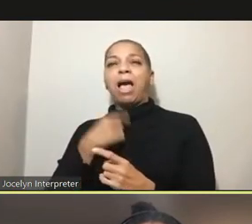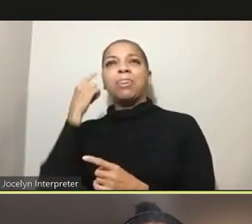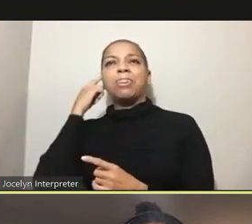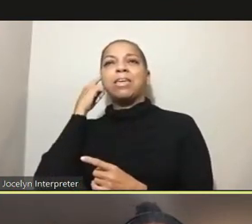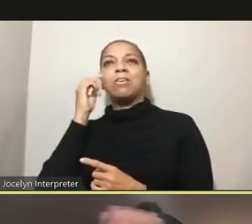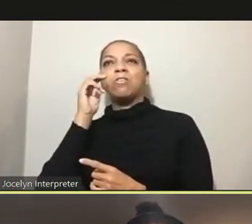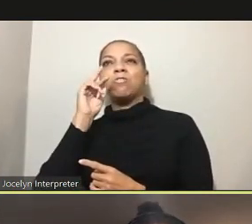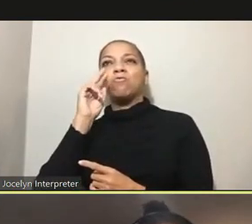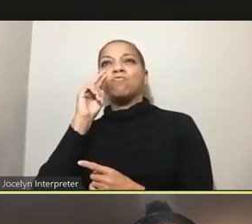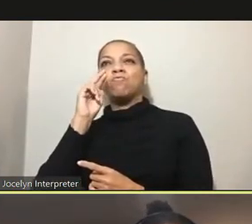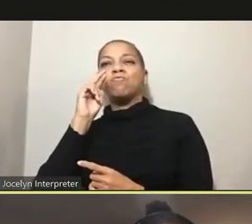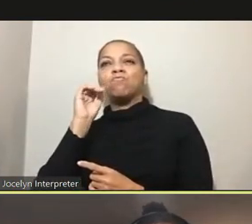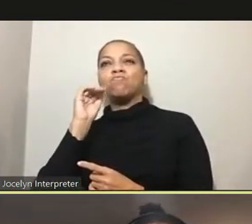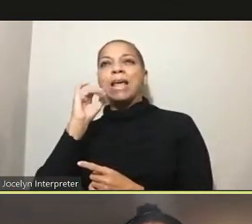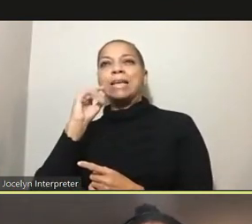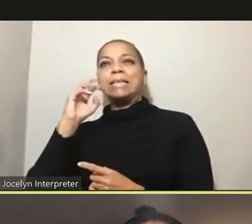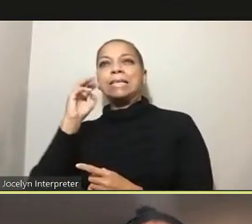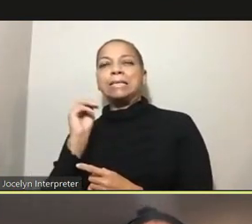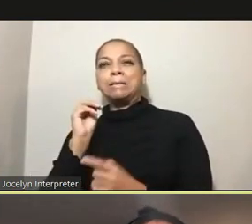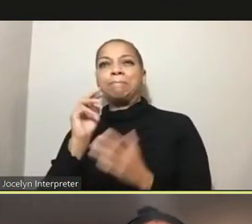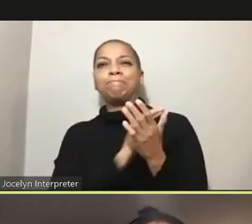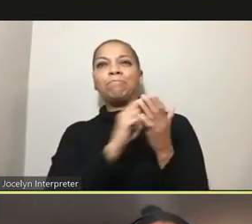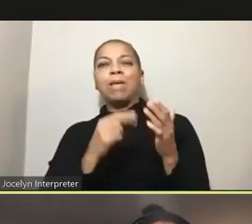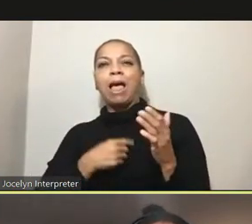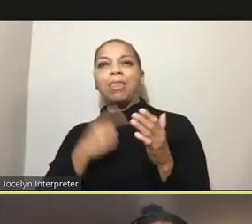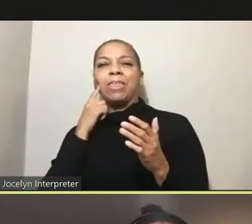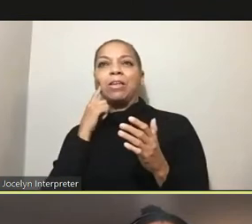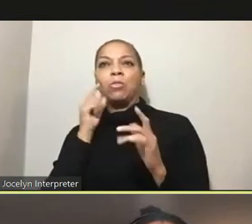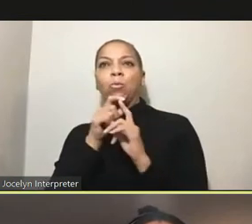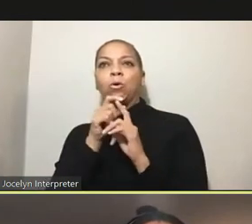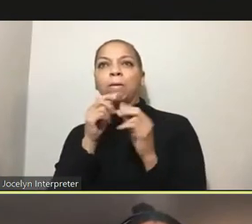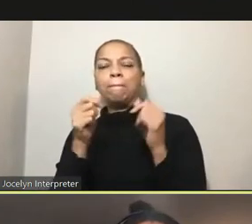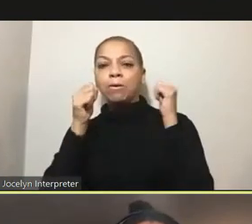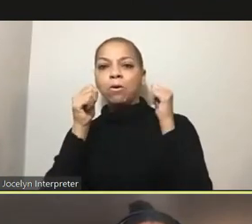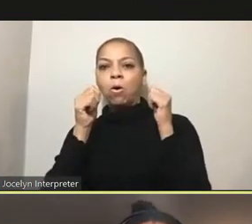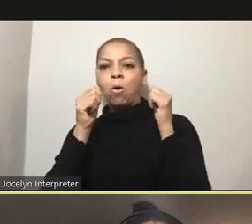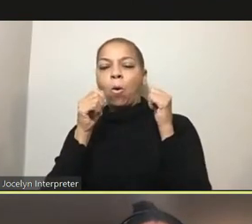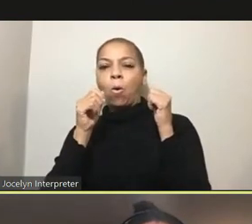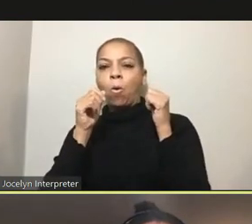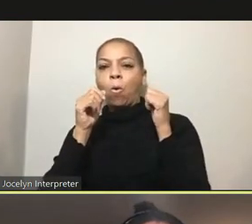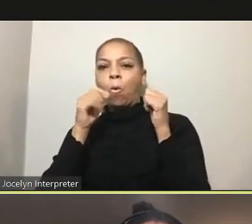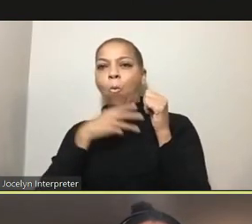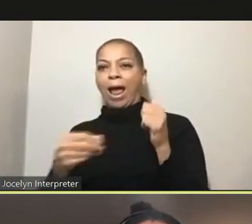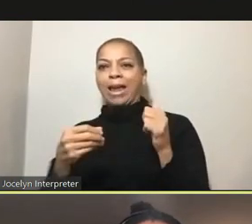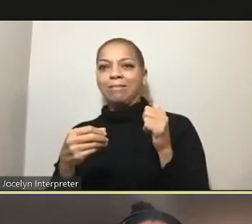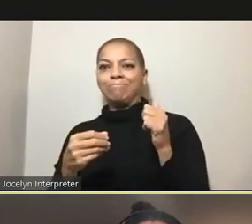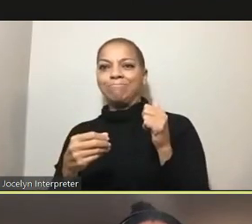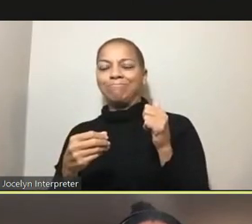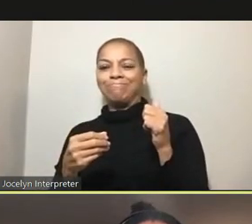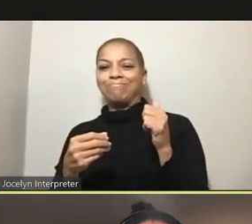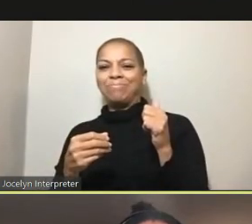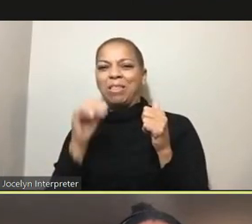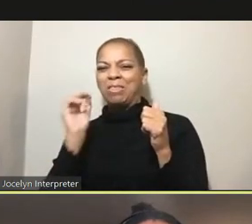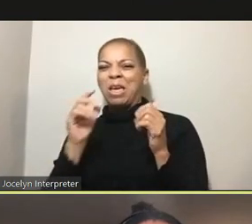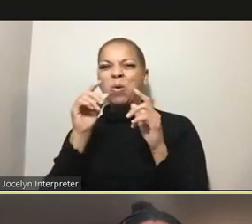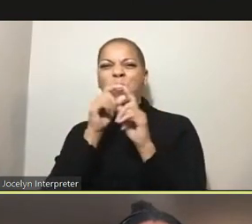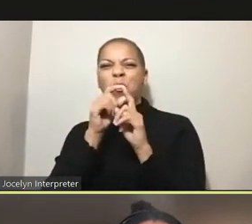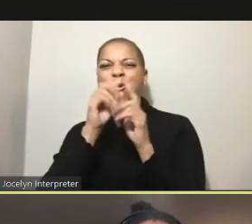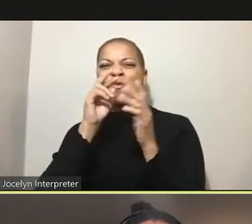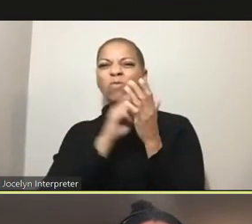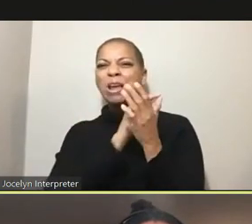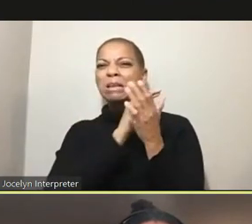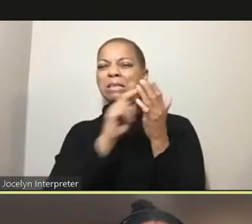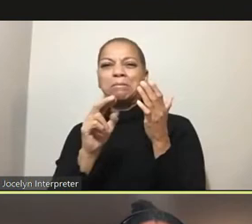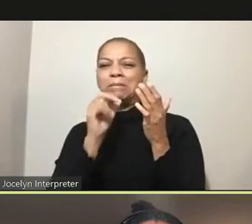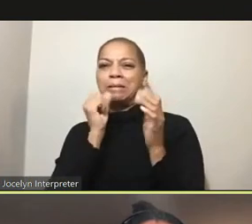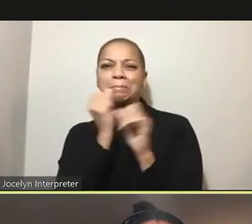word whiteness comes in. Like that word racism doesn't make sense to me anymore, right? Because I understand